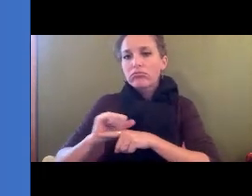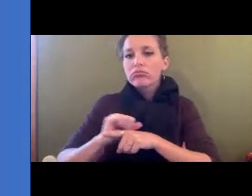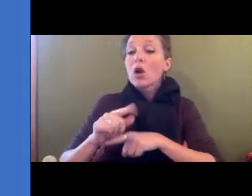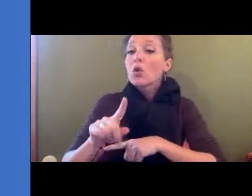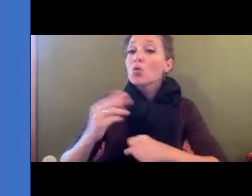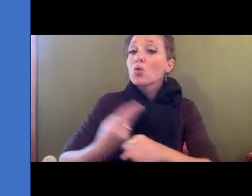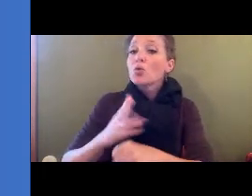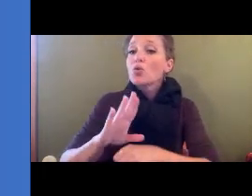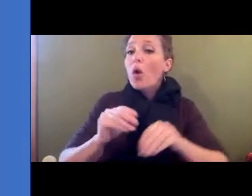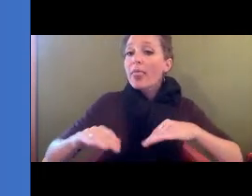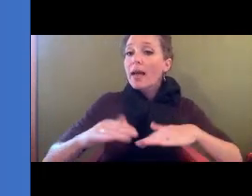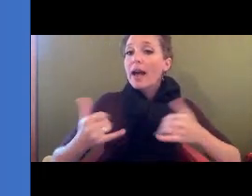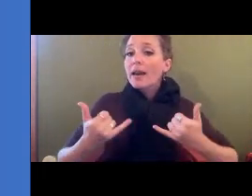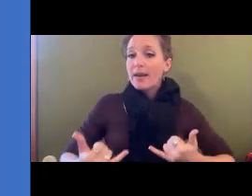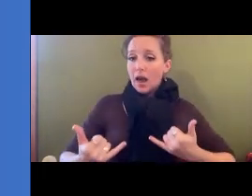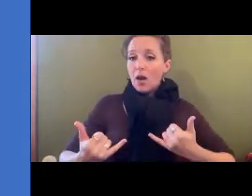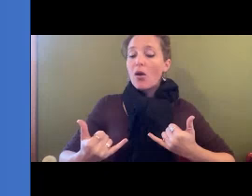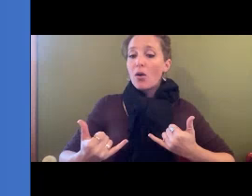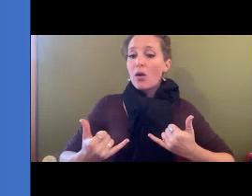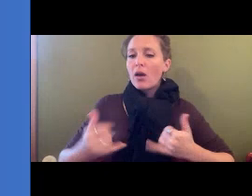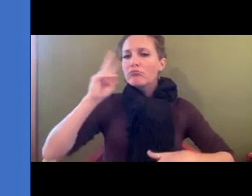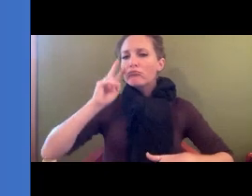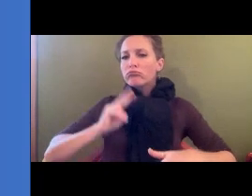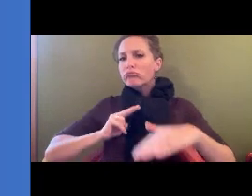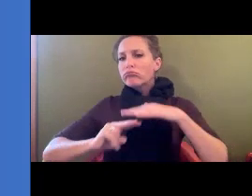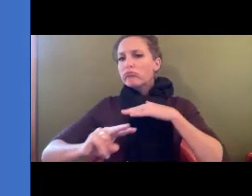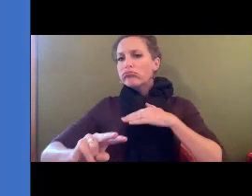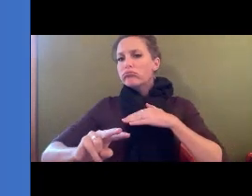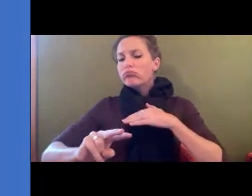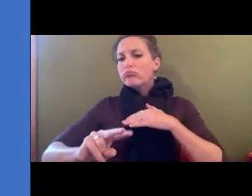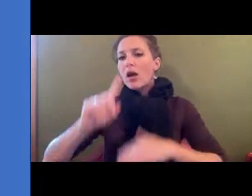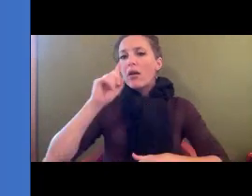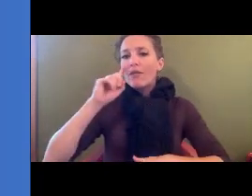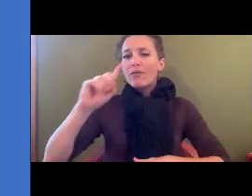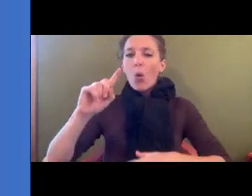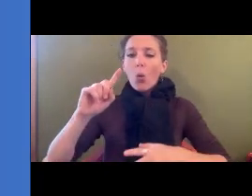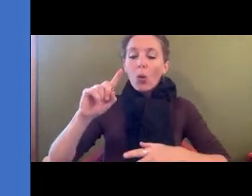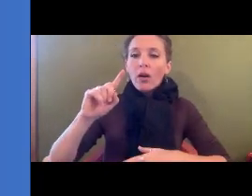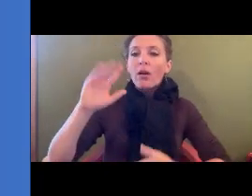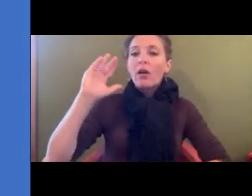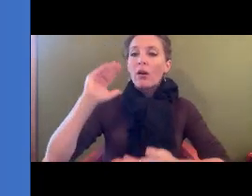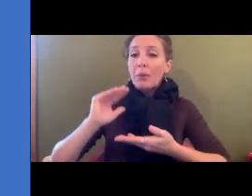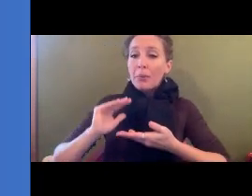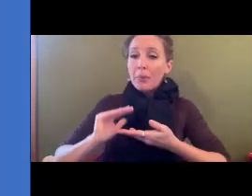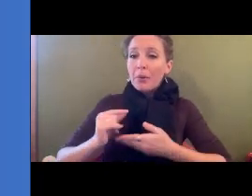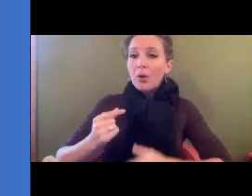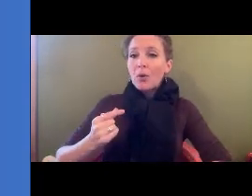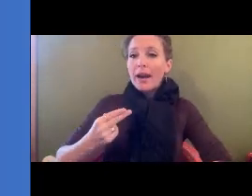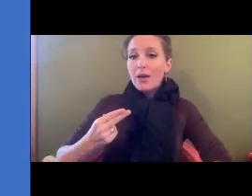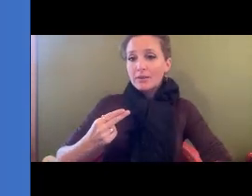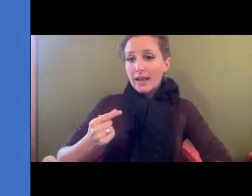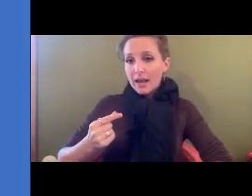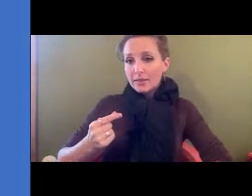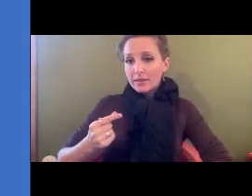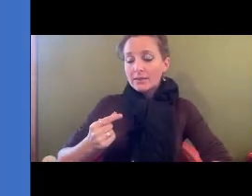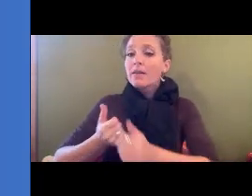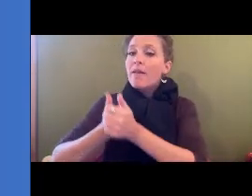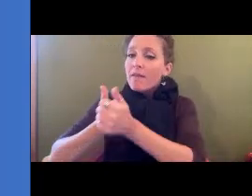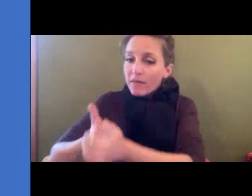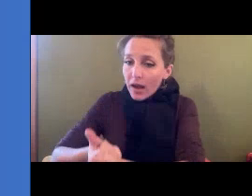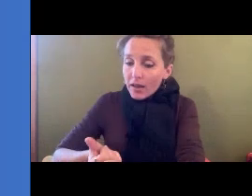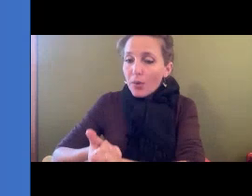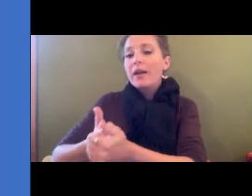and it gives you a prediction about the reductions in greenhouse gases based on those